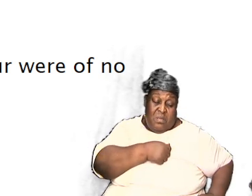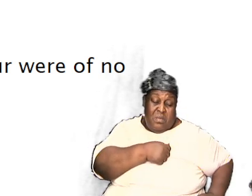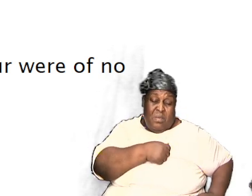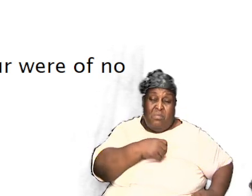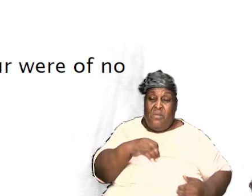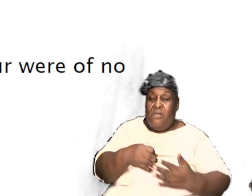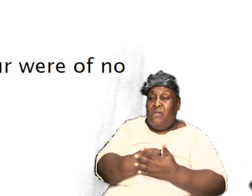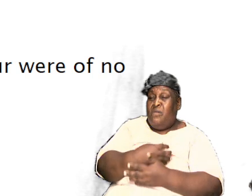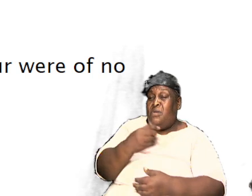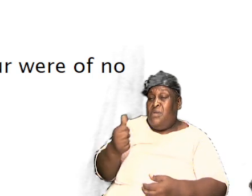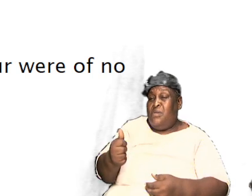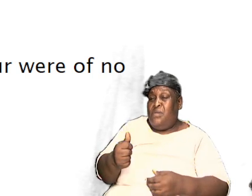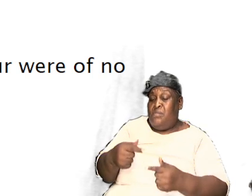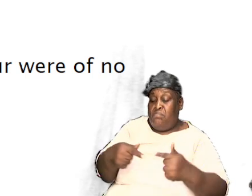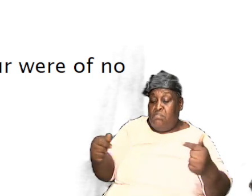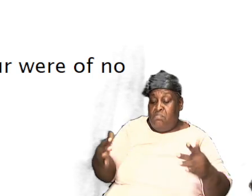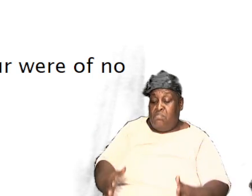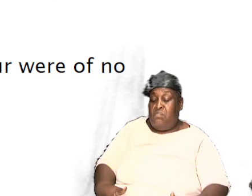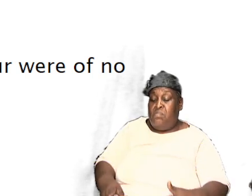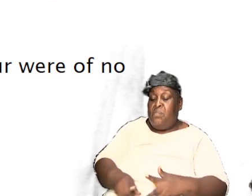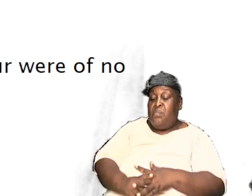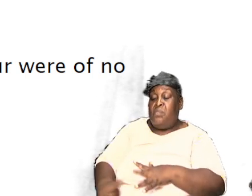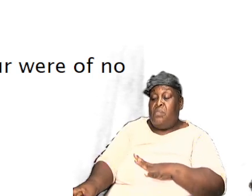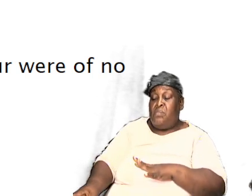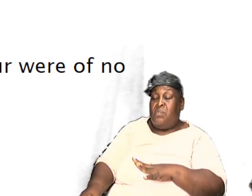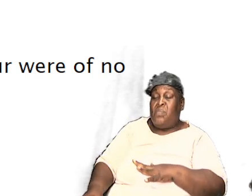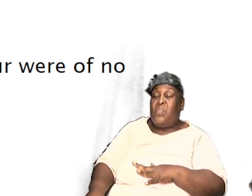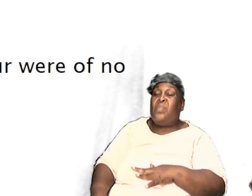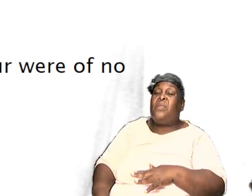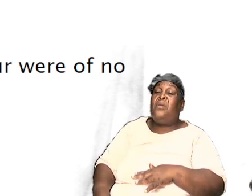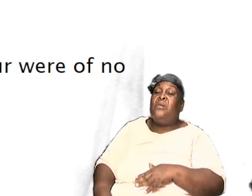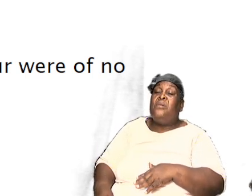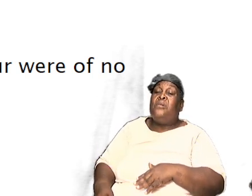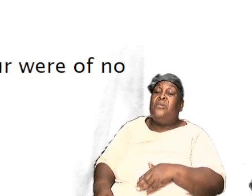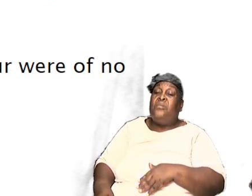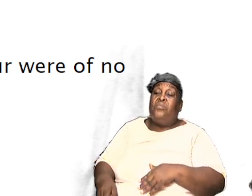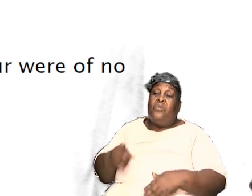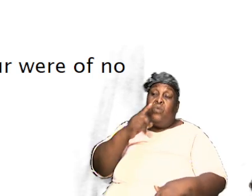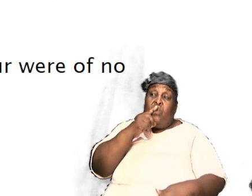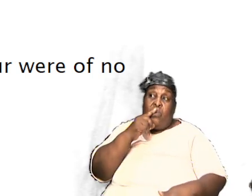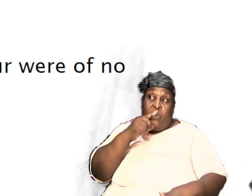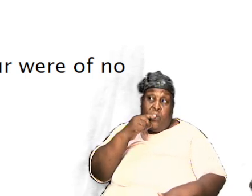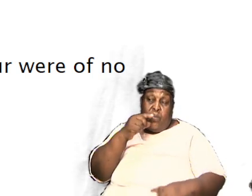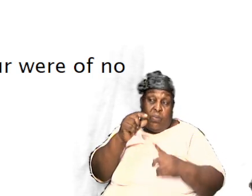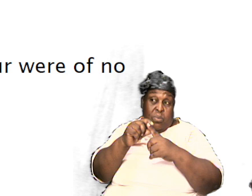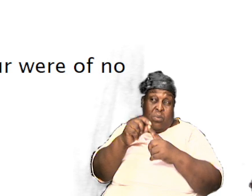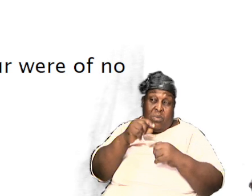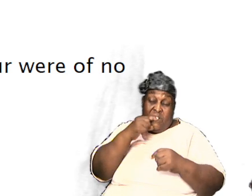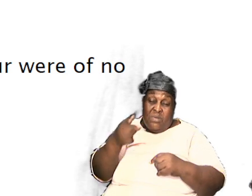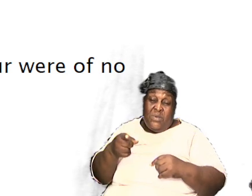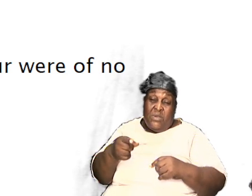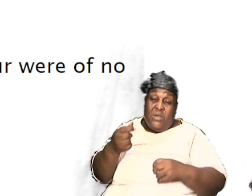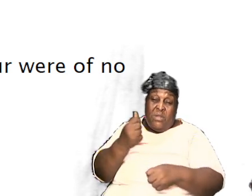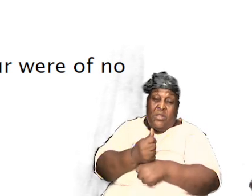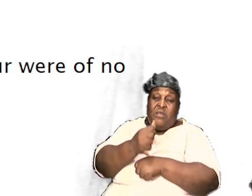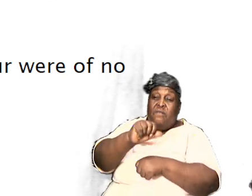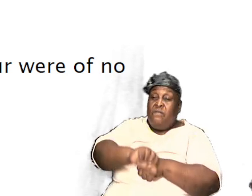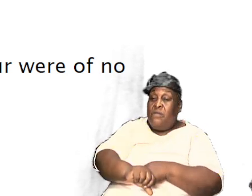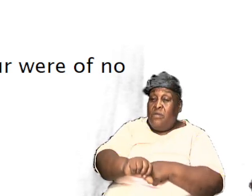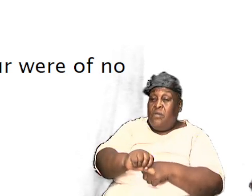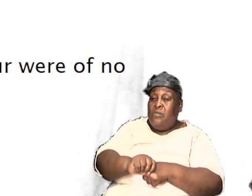the Philistine would have escaped. But the other way from that he made defeated his own